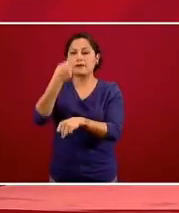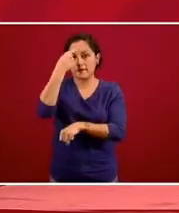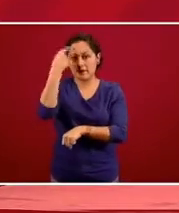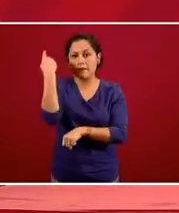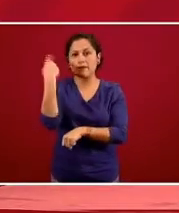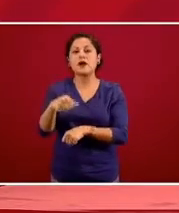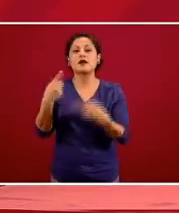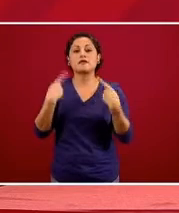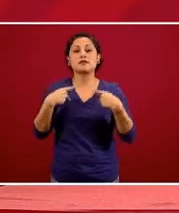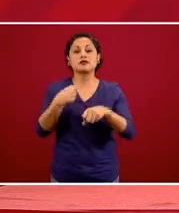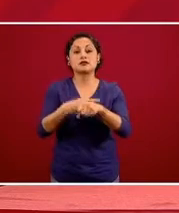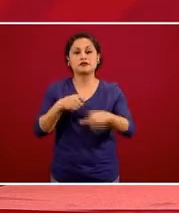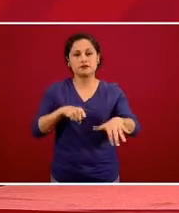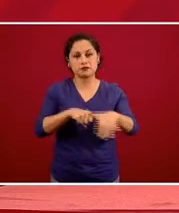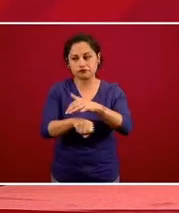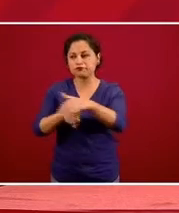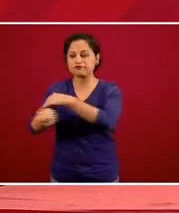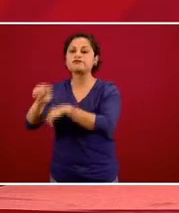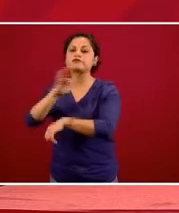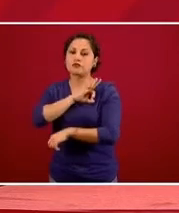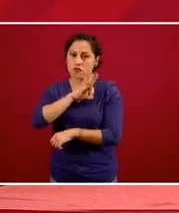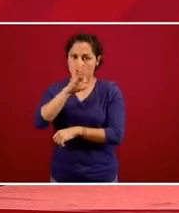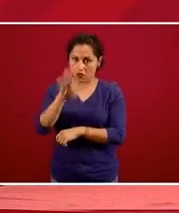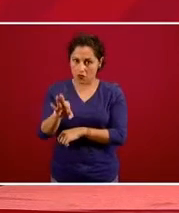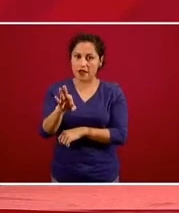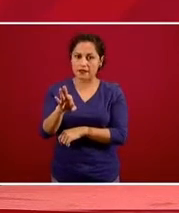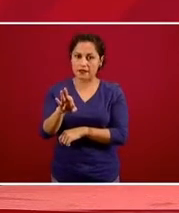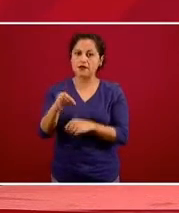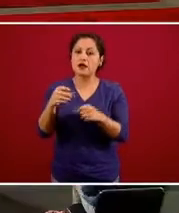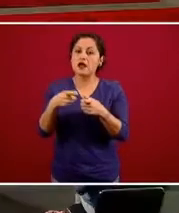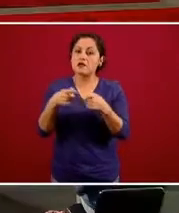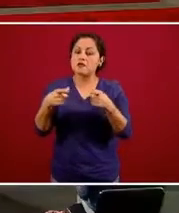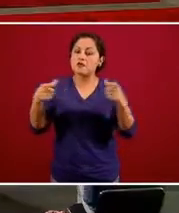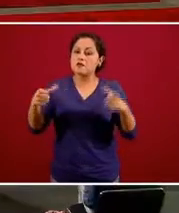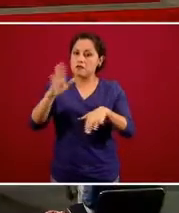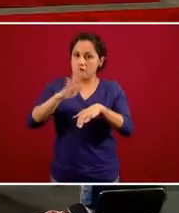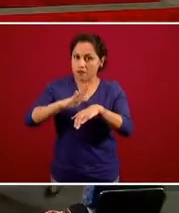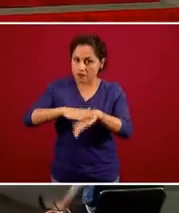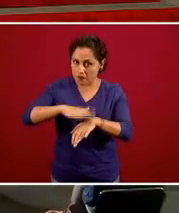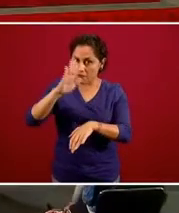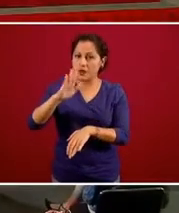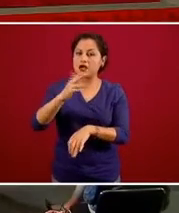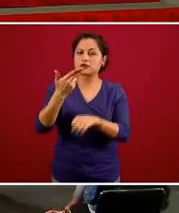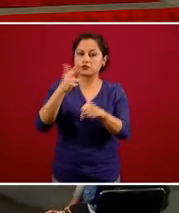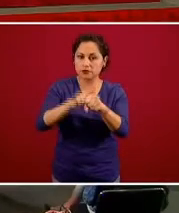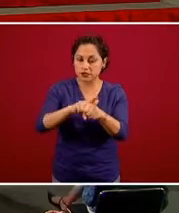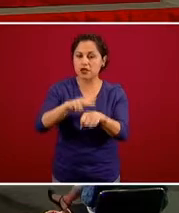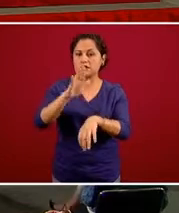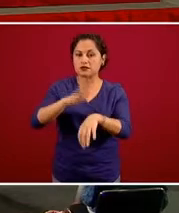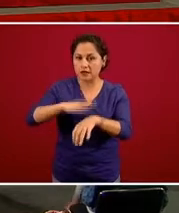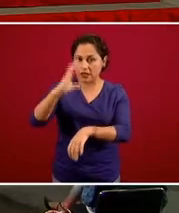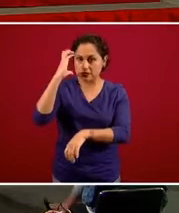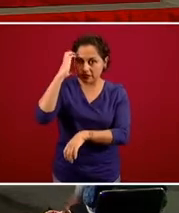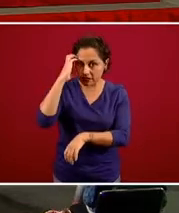undergoing reconversion to expand their capabilities. But I'm not taking them into account right now.